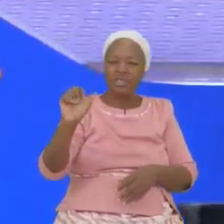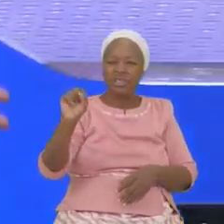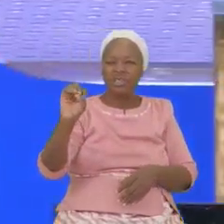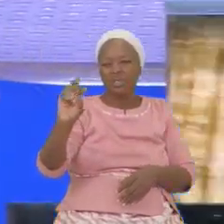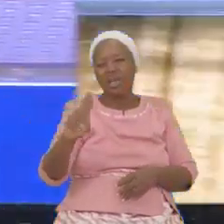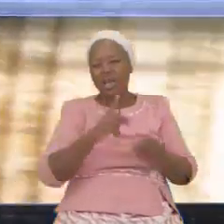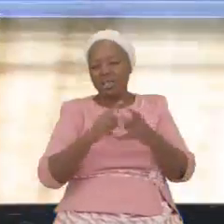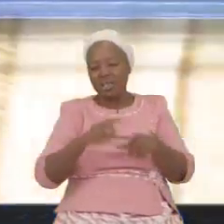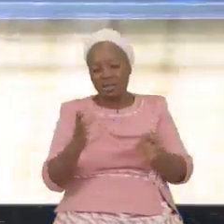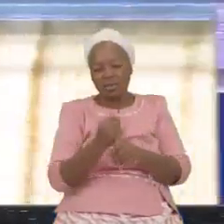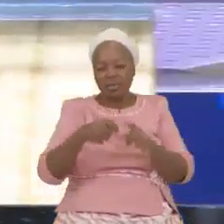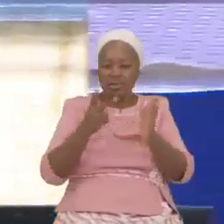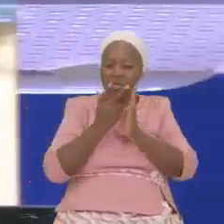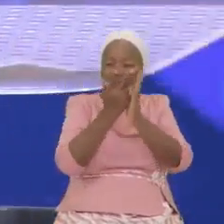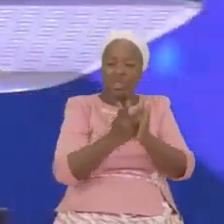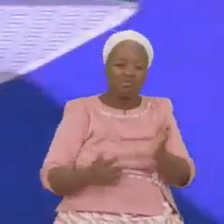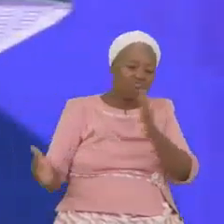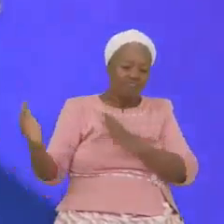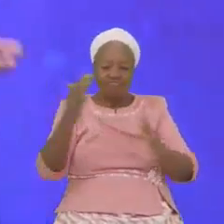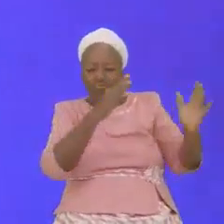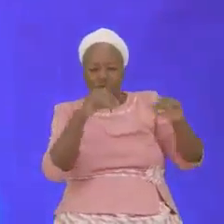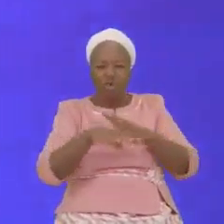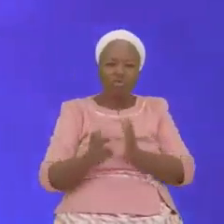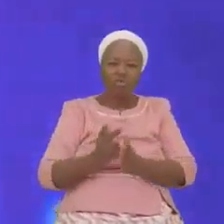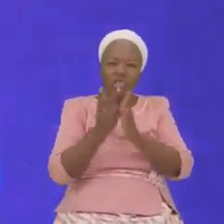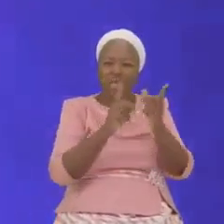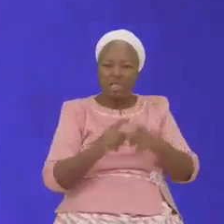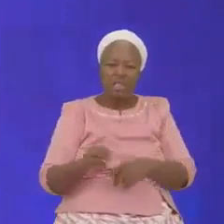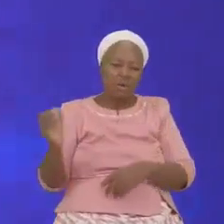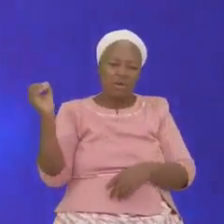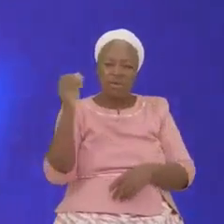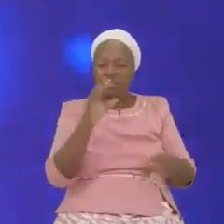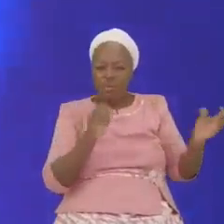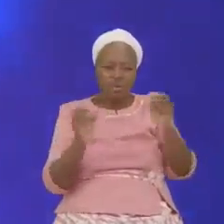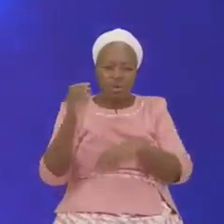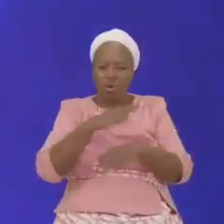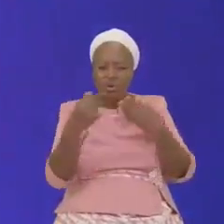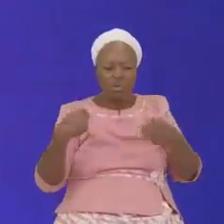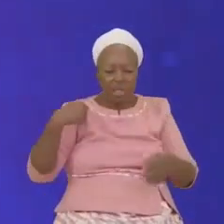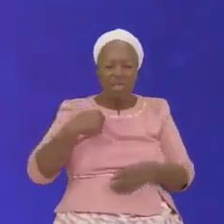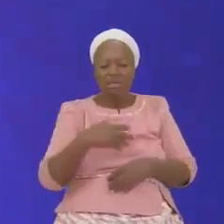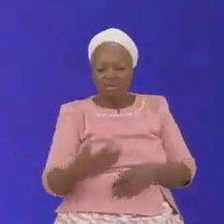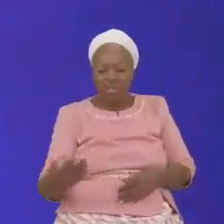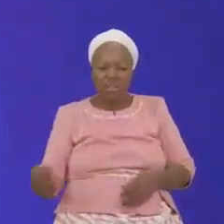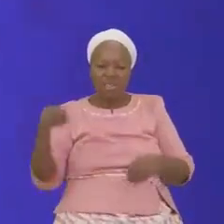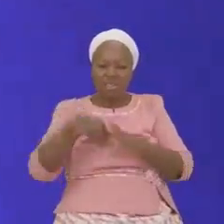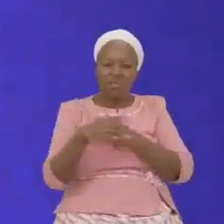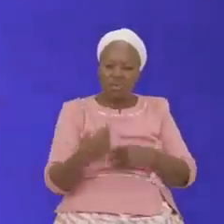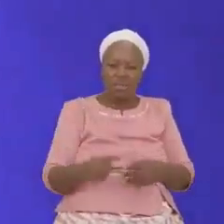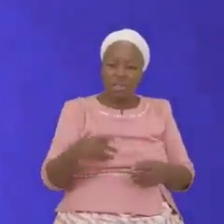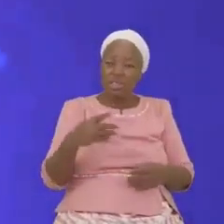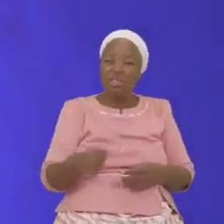on the ship, there was storm on the ship, and they were casting their wares, all their property, into the sea